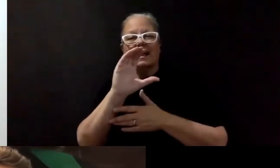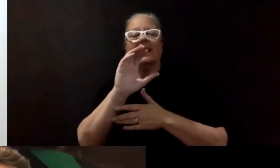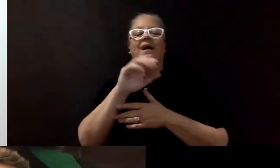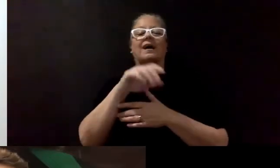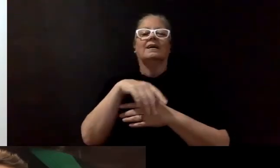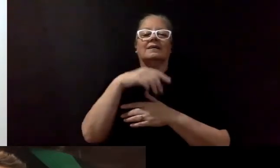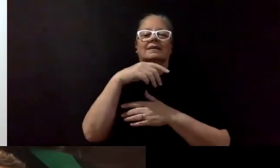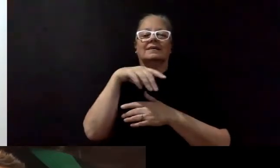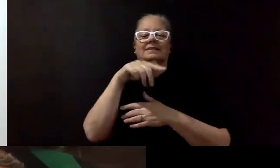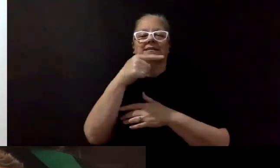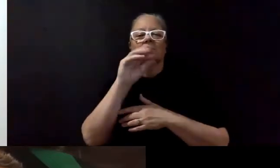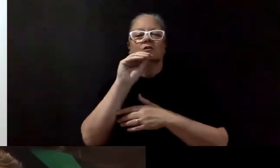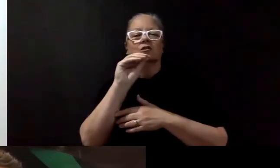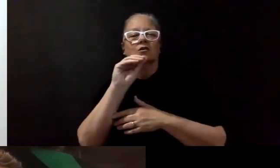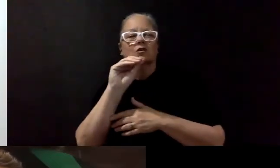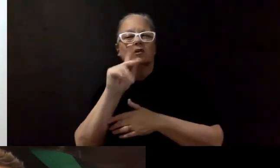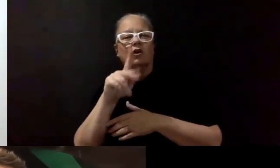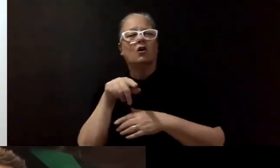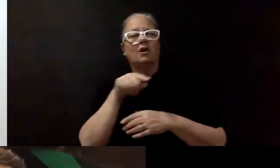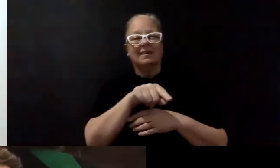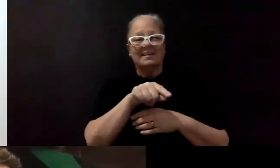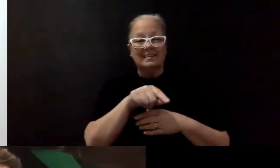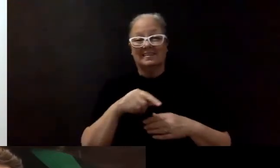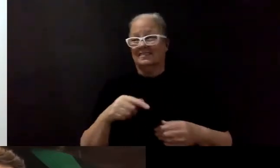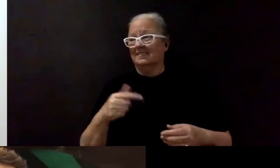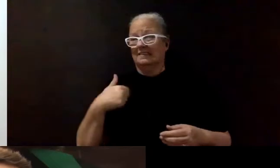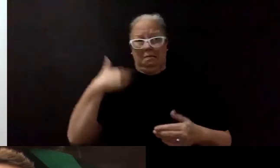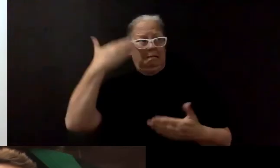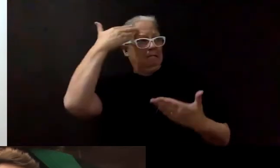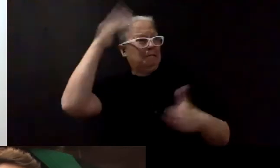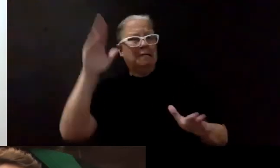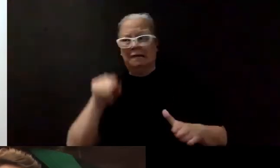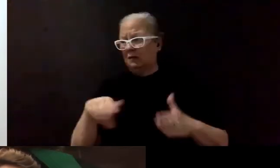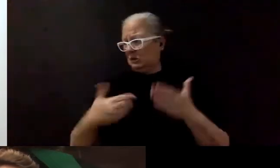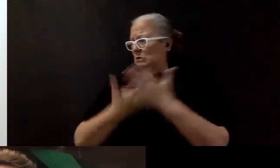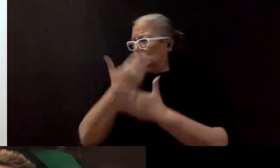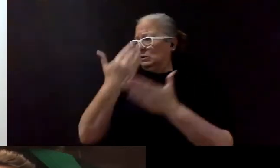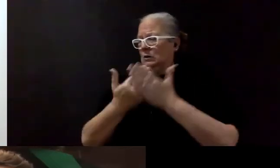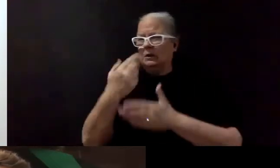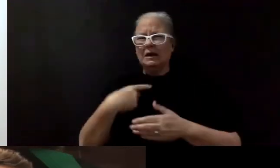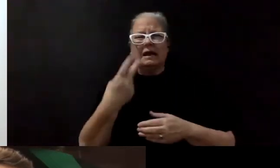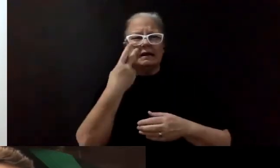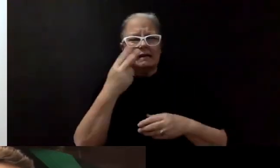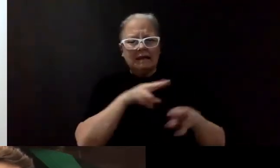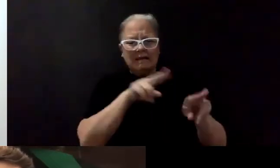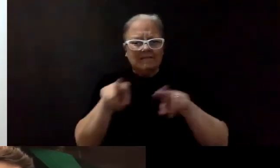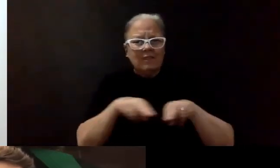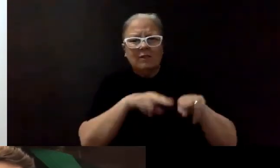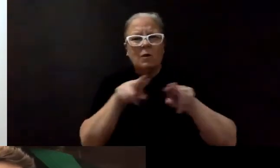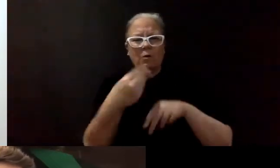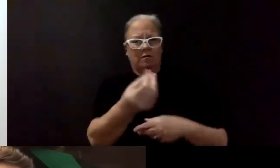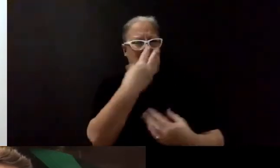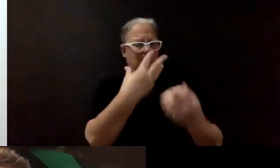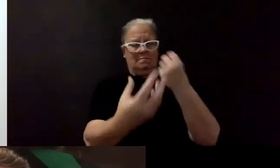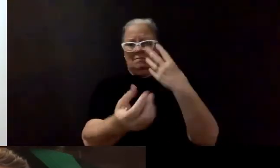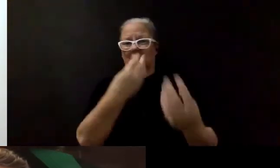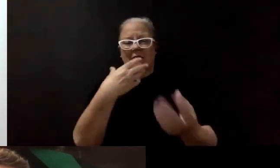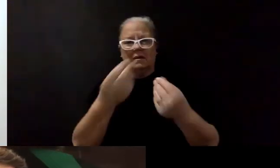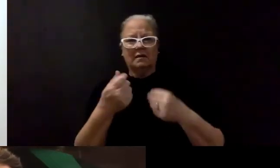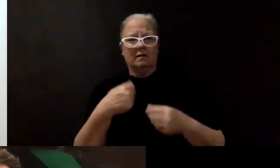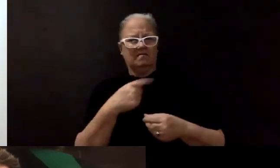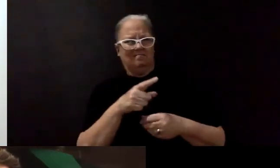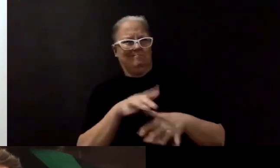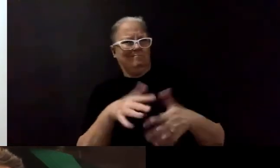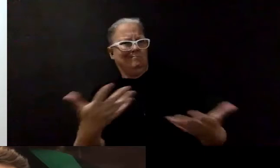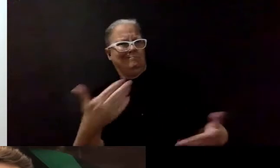and I don't even know the first thing about TikTok. I see some of the videos when they're shared on Instagram and things, but I don't know